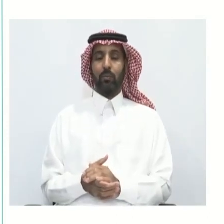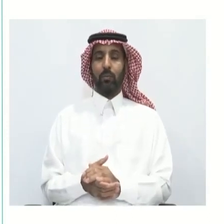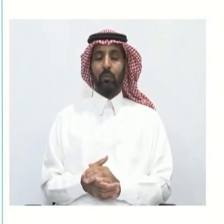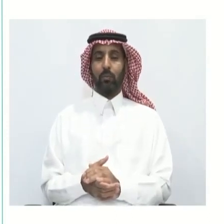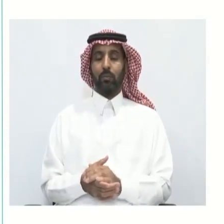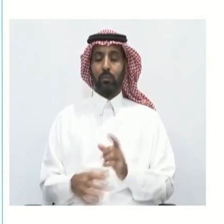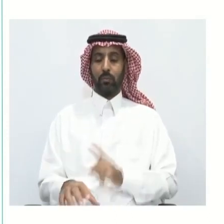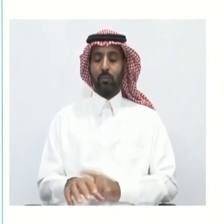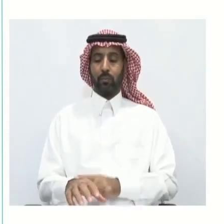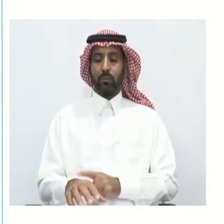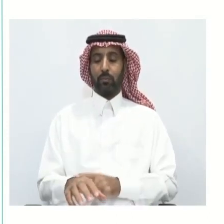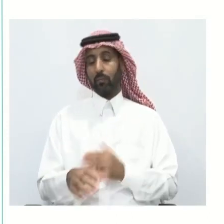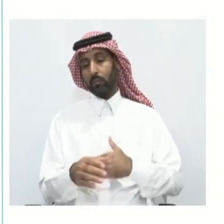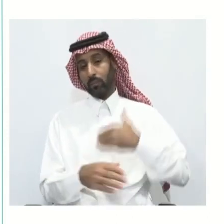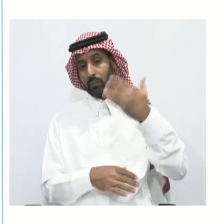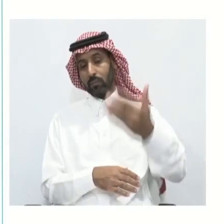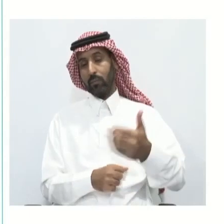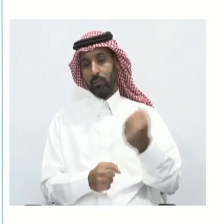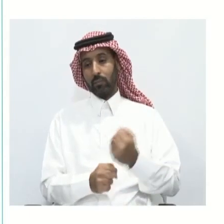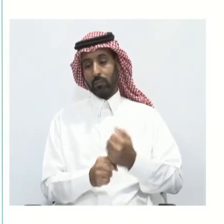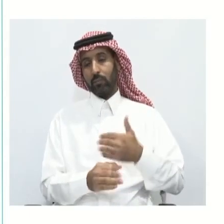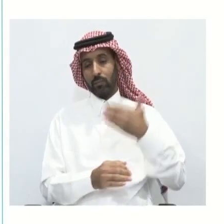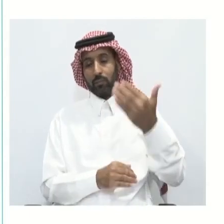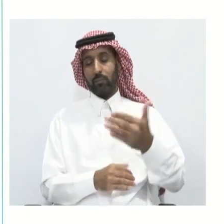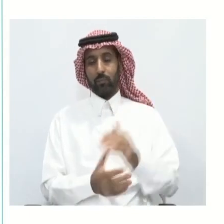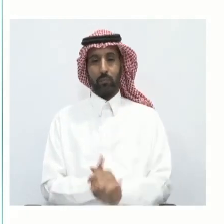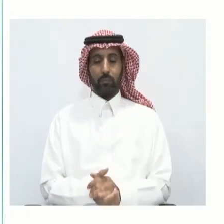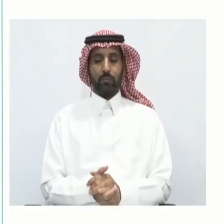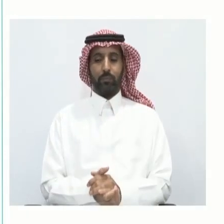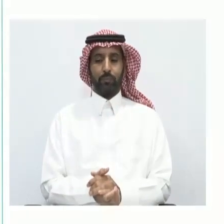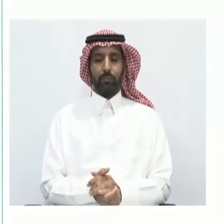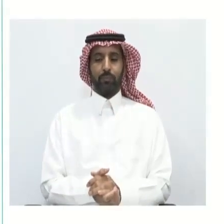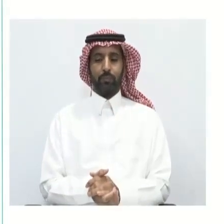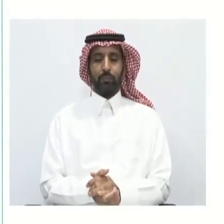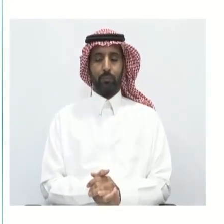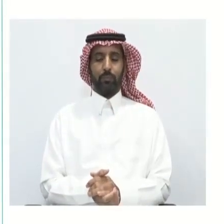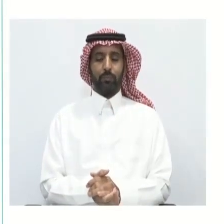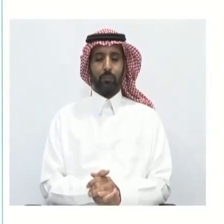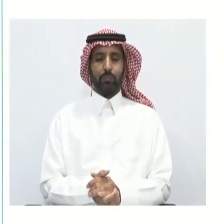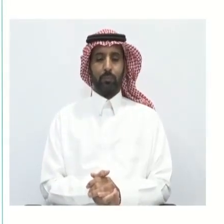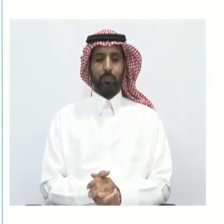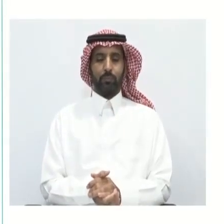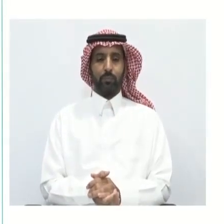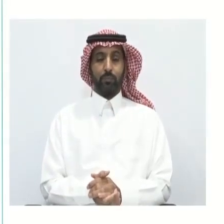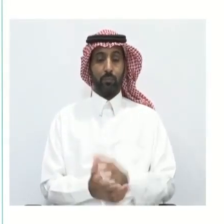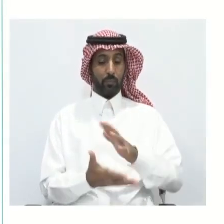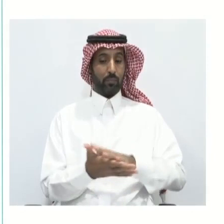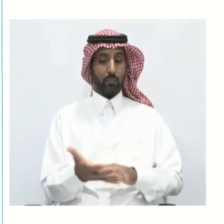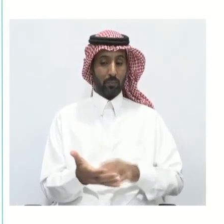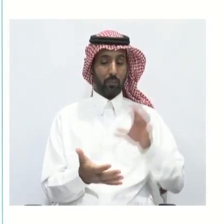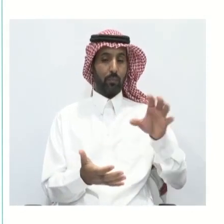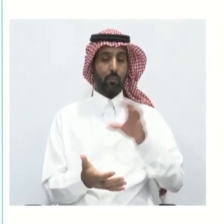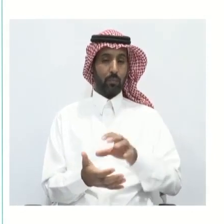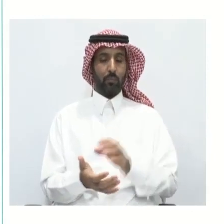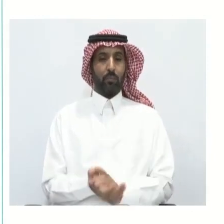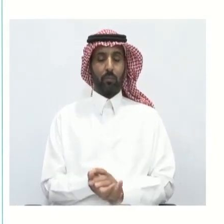the time expression here that tells me when the examinations are happening. So complete your schedule for next